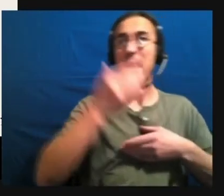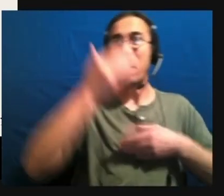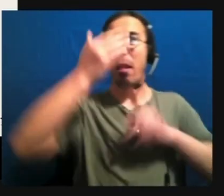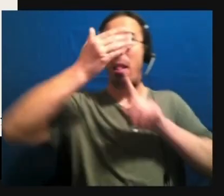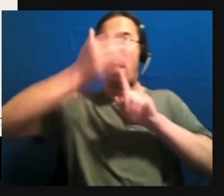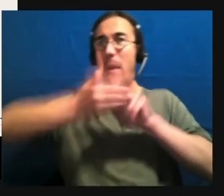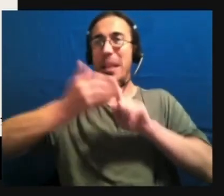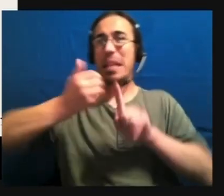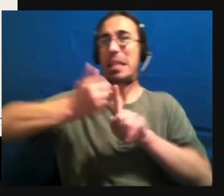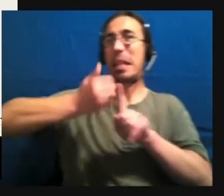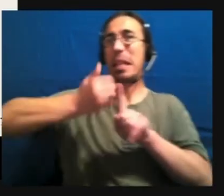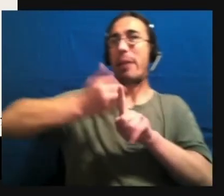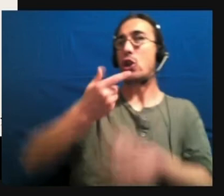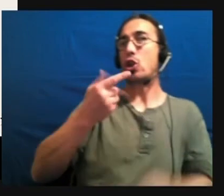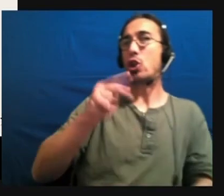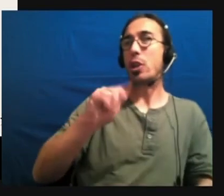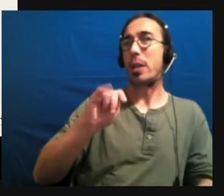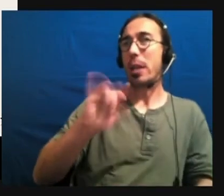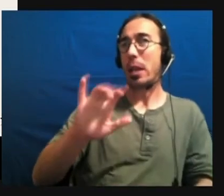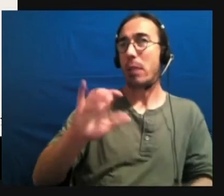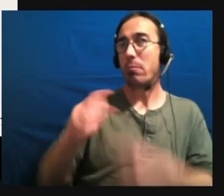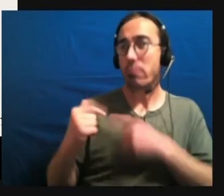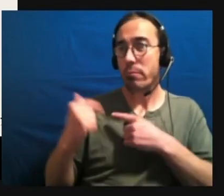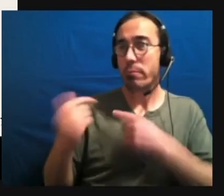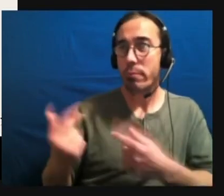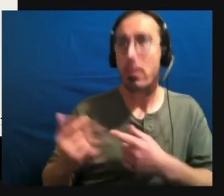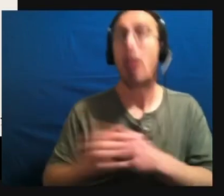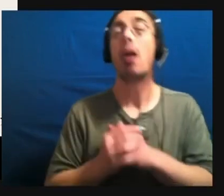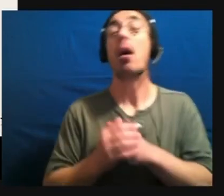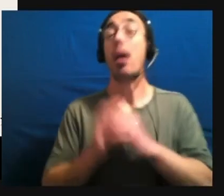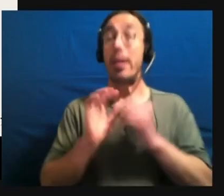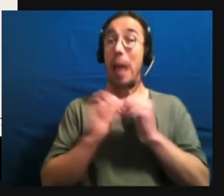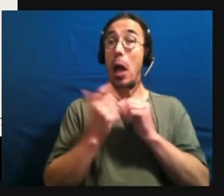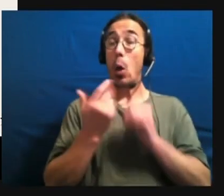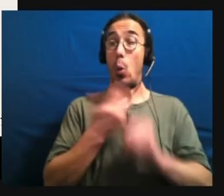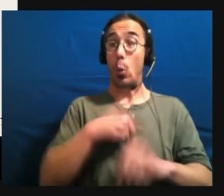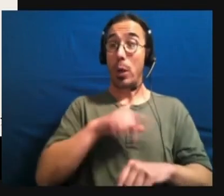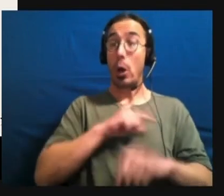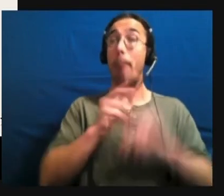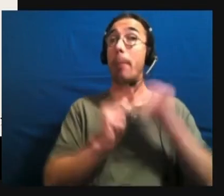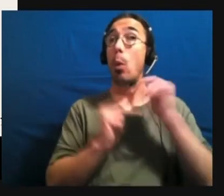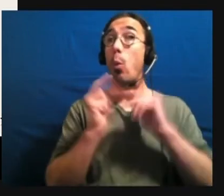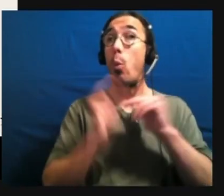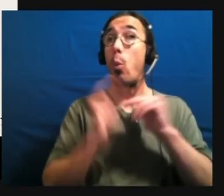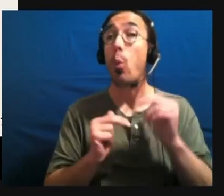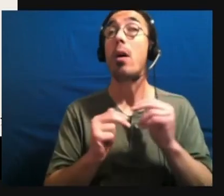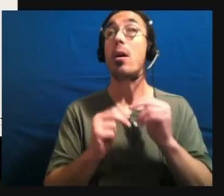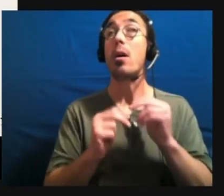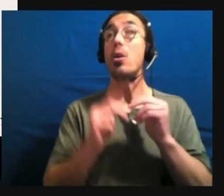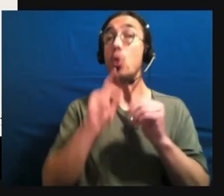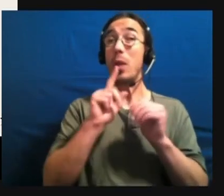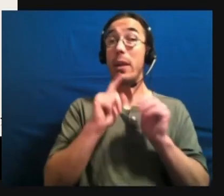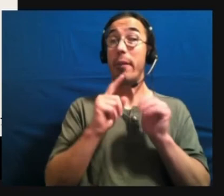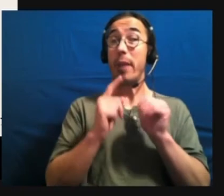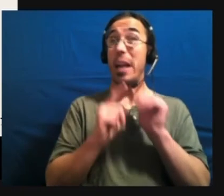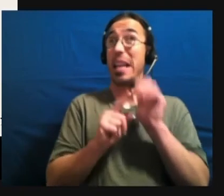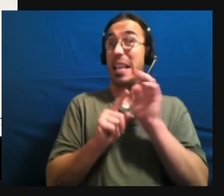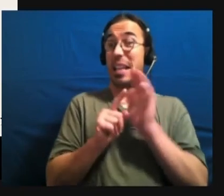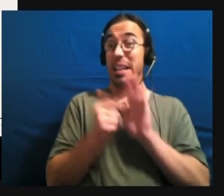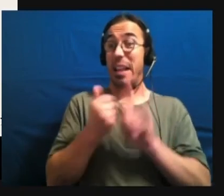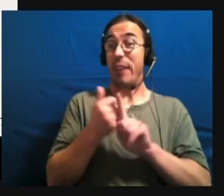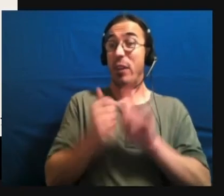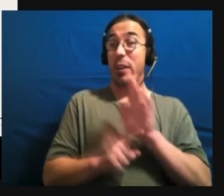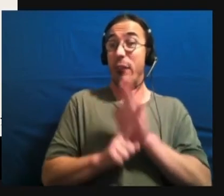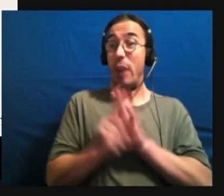It's, this is how we're built. Okay. Okay. It's developmental. It's So it starts first thing and it goes